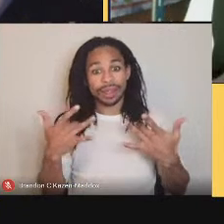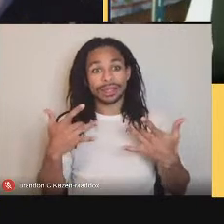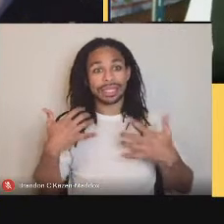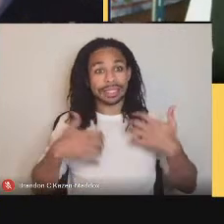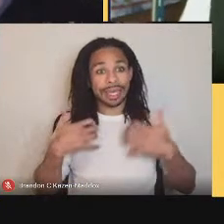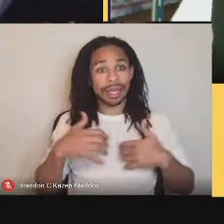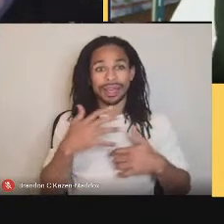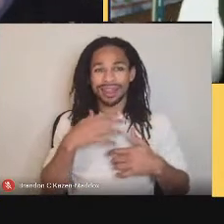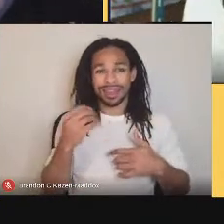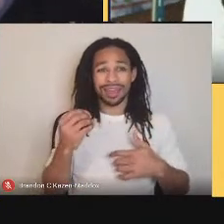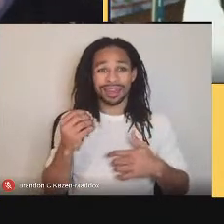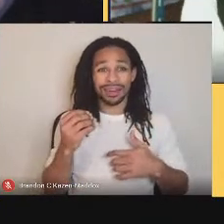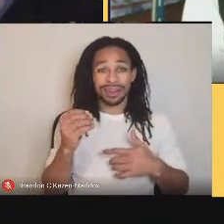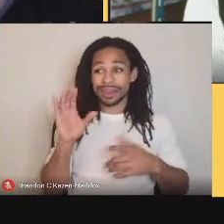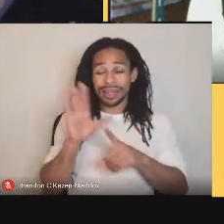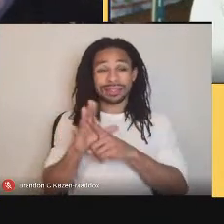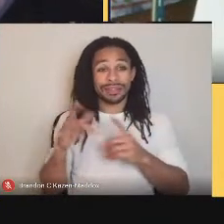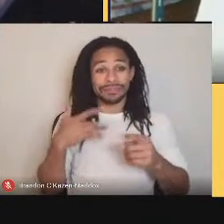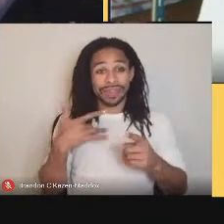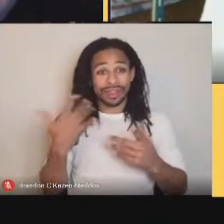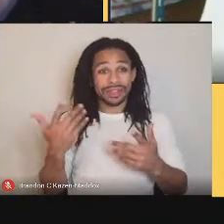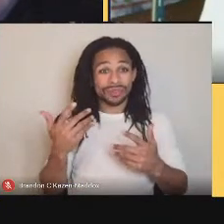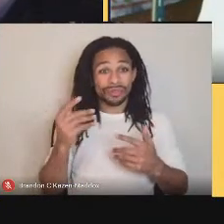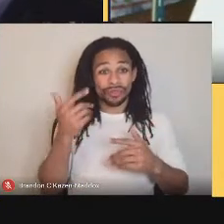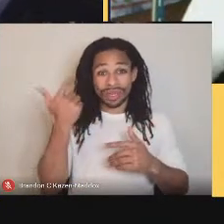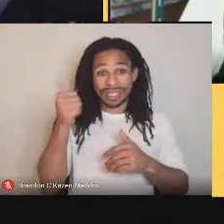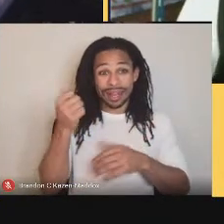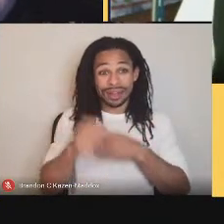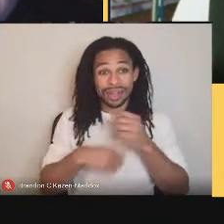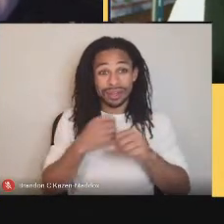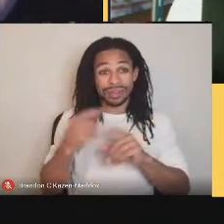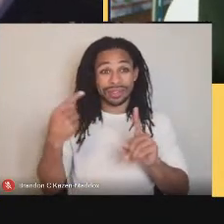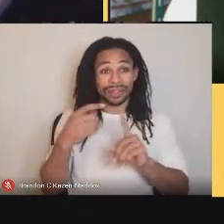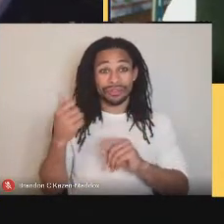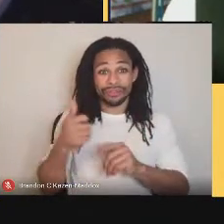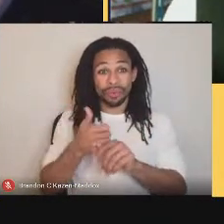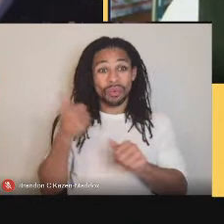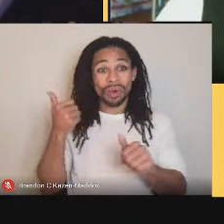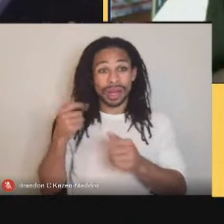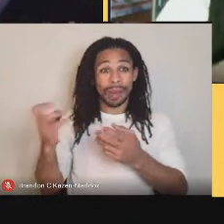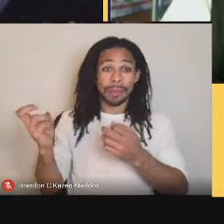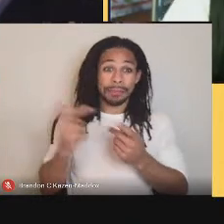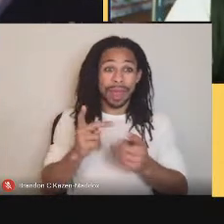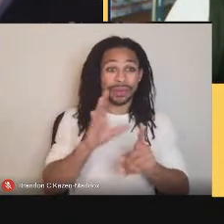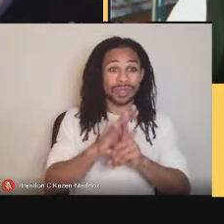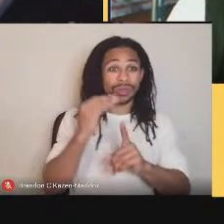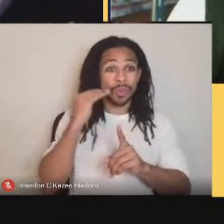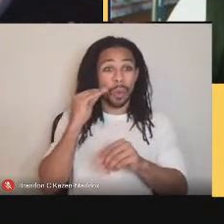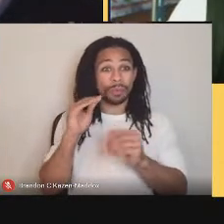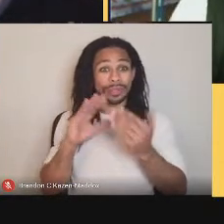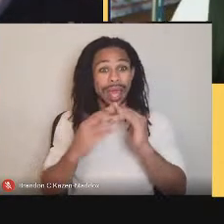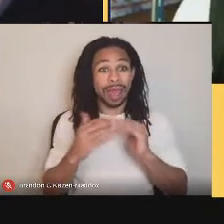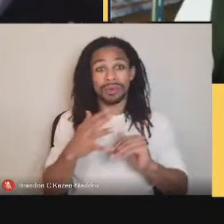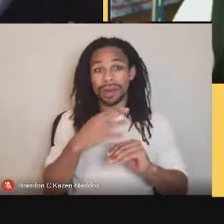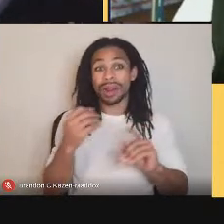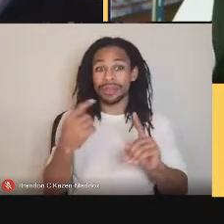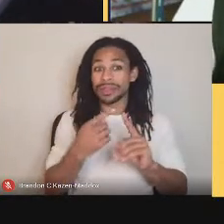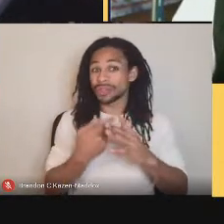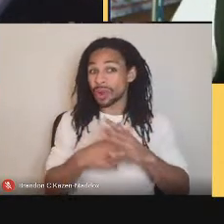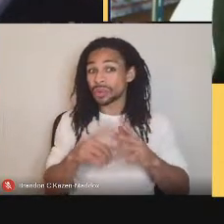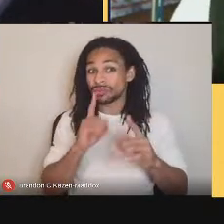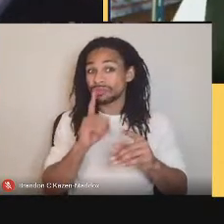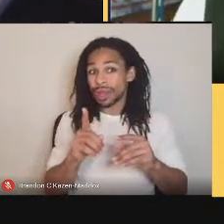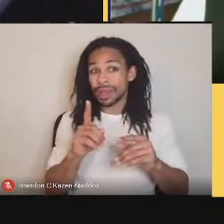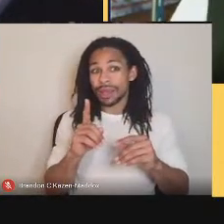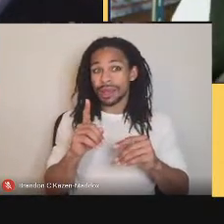that in 10 years, this is why he's avoided coming back to his hometown. And now it's starting to manifest, and it's starting to foreshadow, you know,